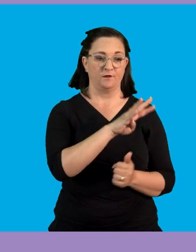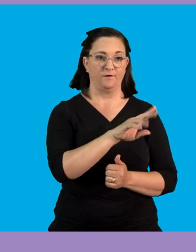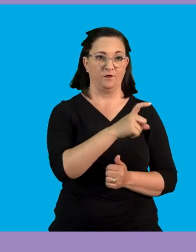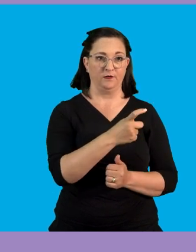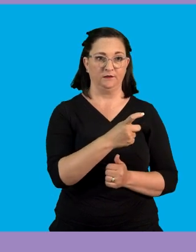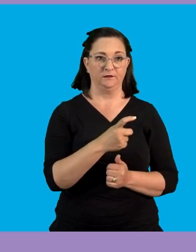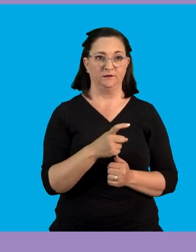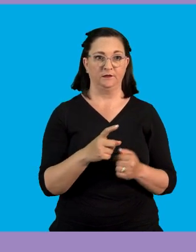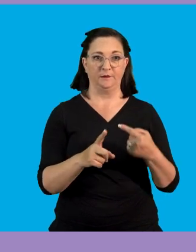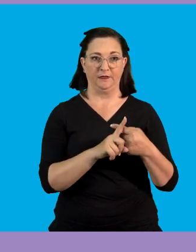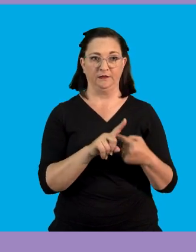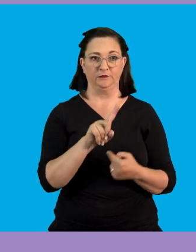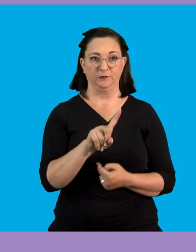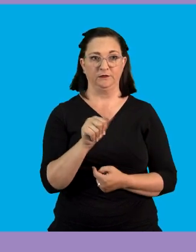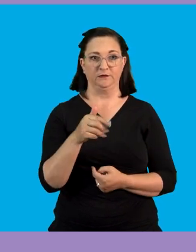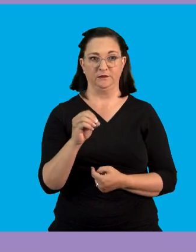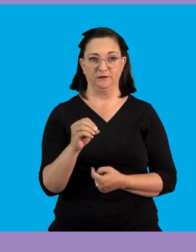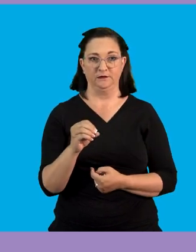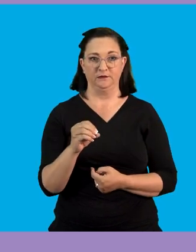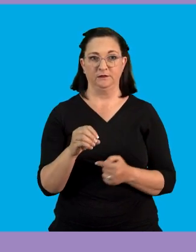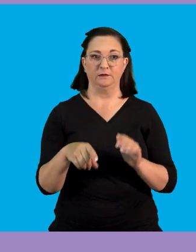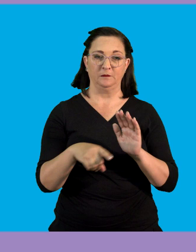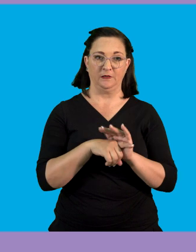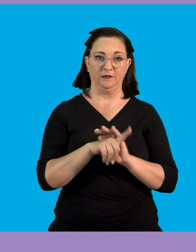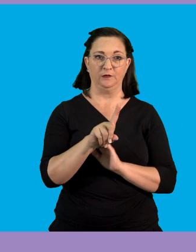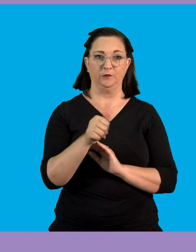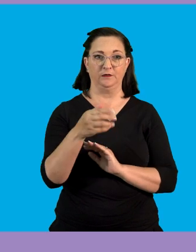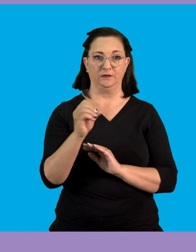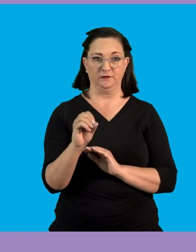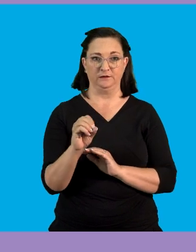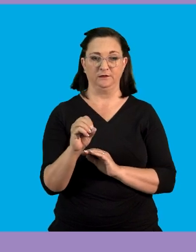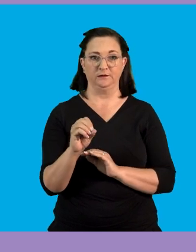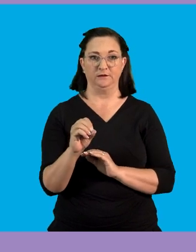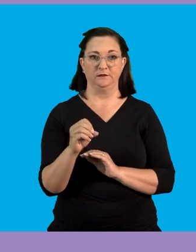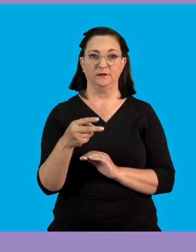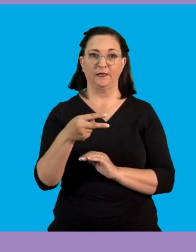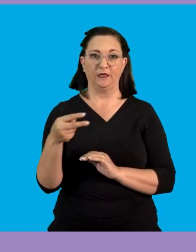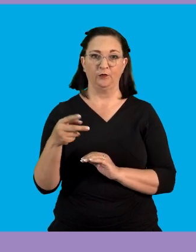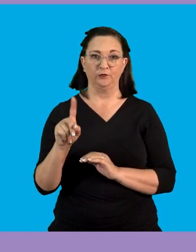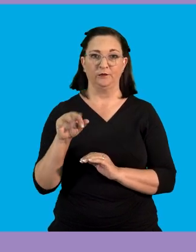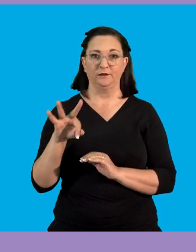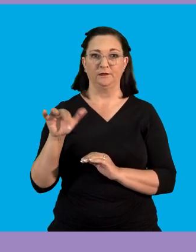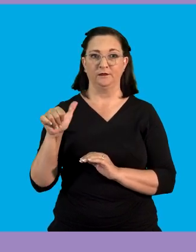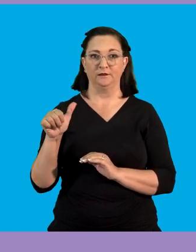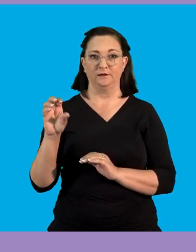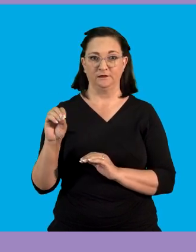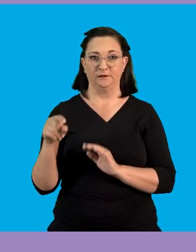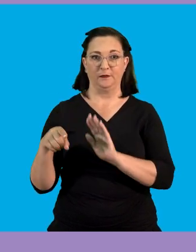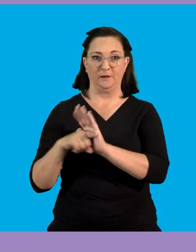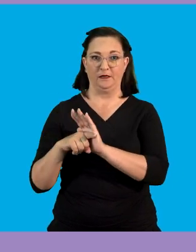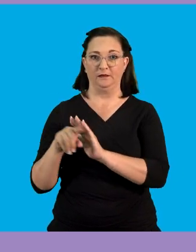be 4x plus 160 degrees minus 160 degrees, which equals